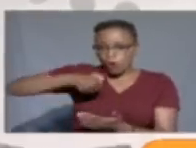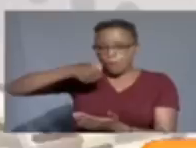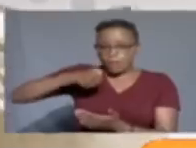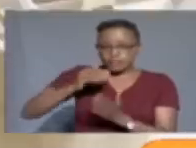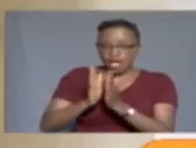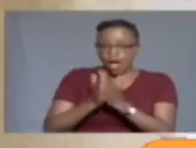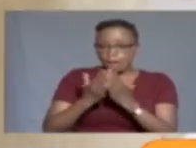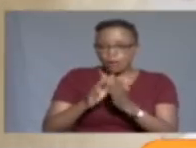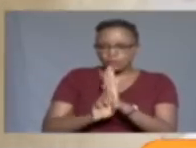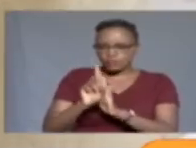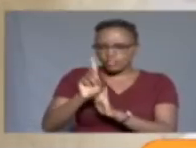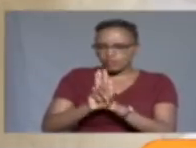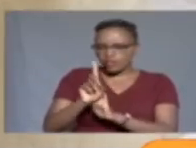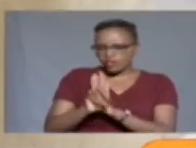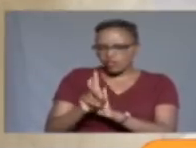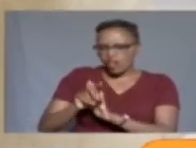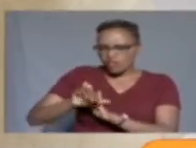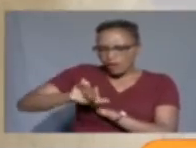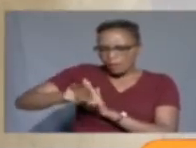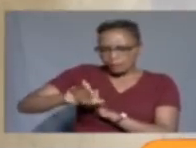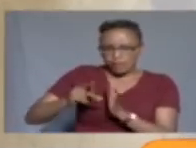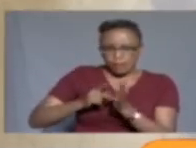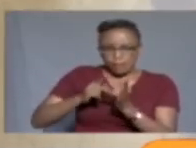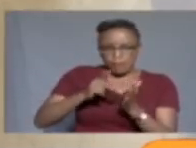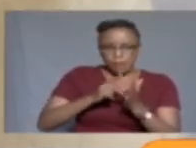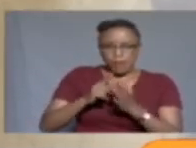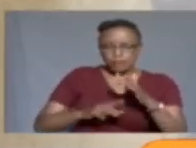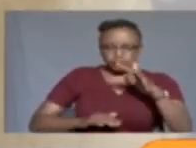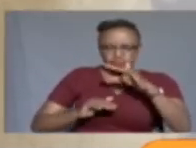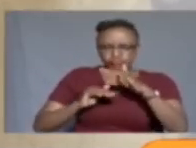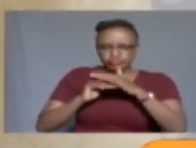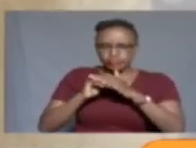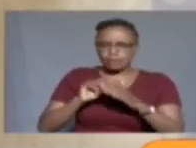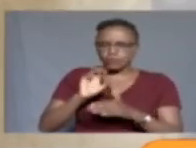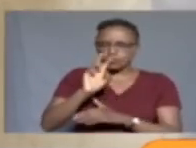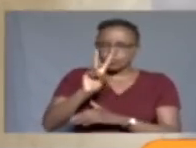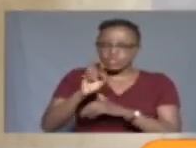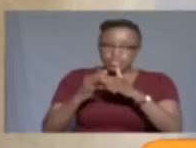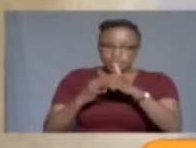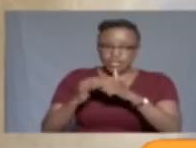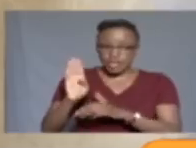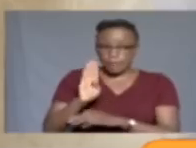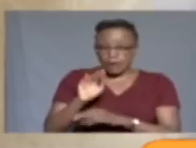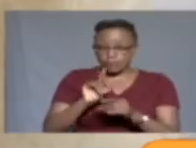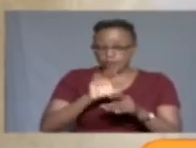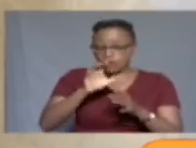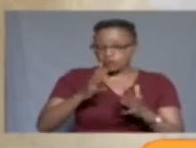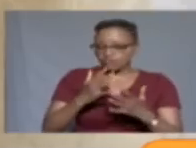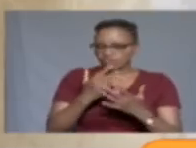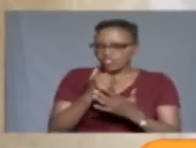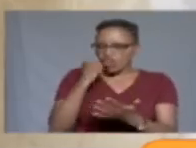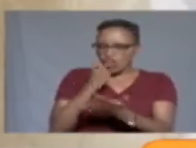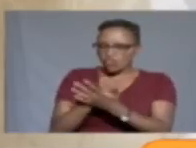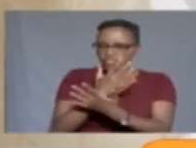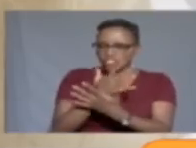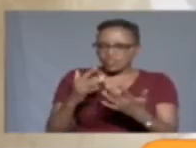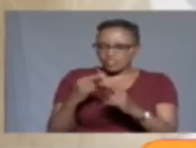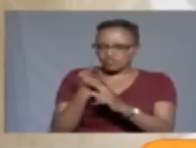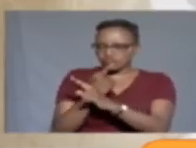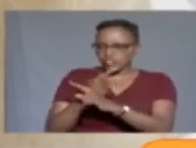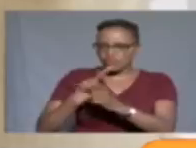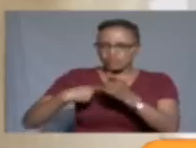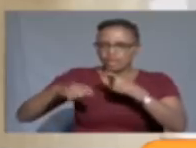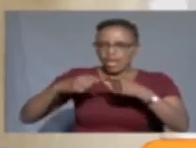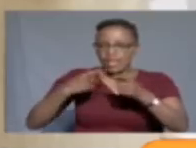development projects have pending payments amounting to 28 billion shillings, while suppliers of office materials and other recurrent